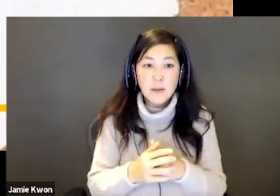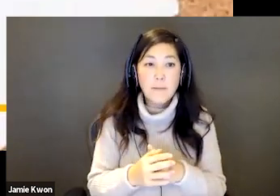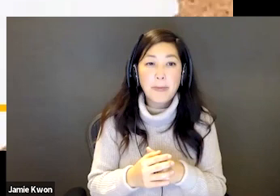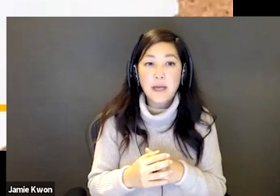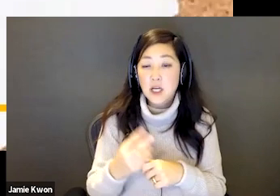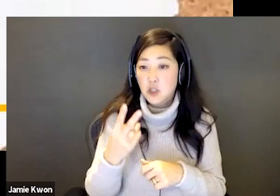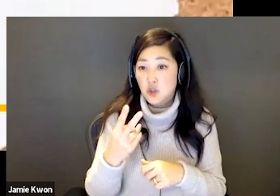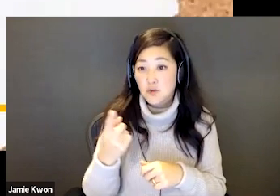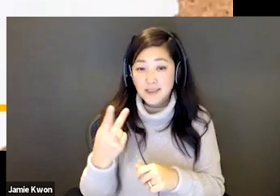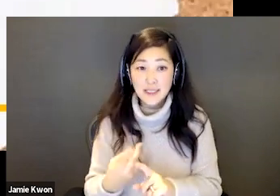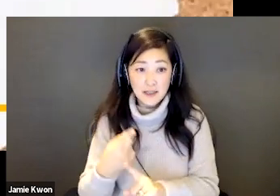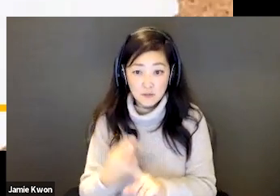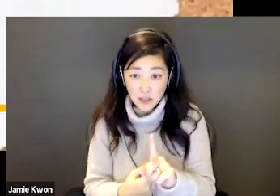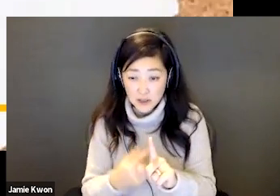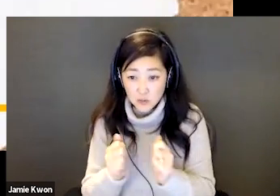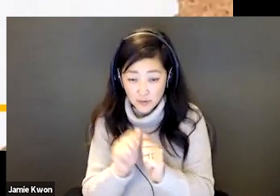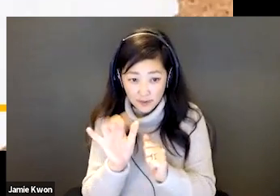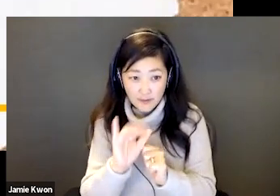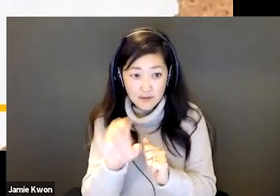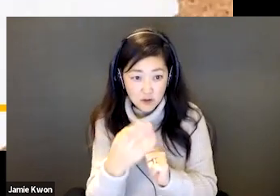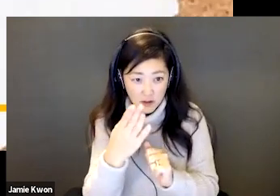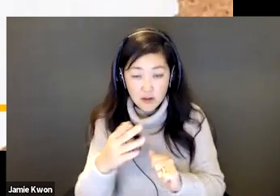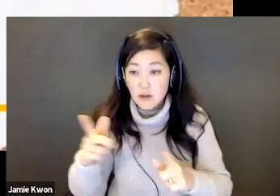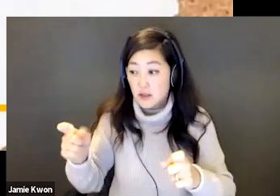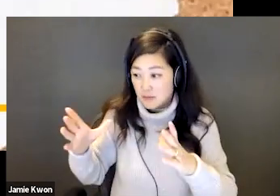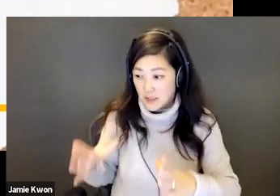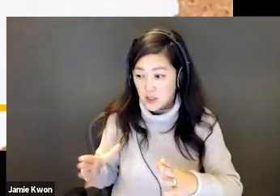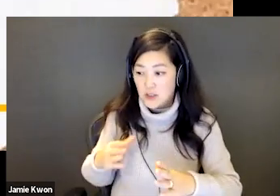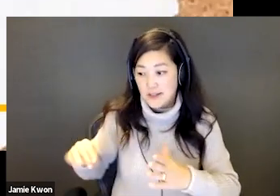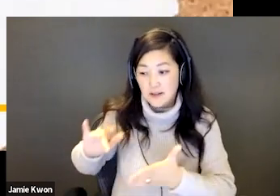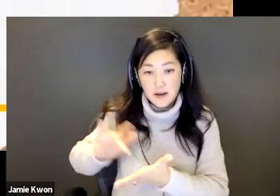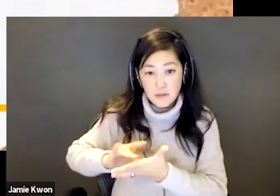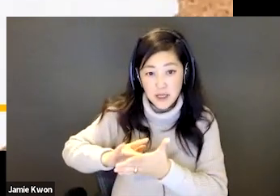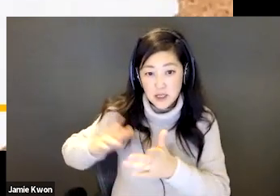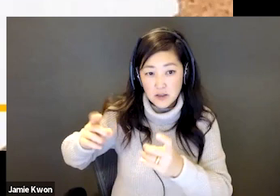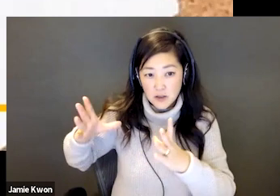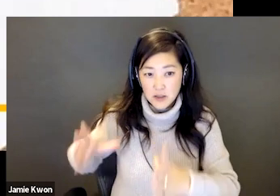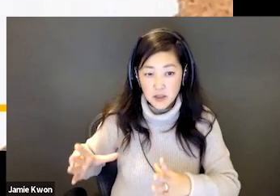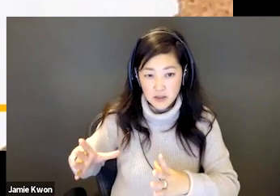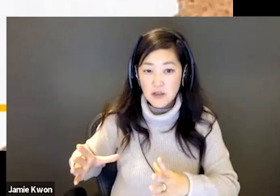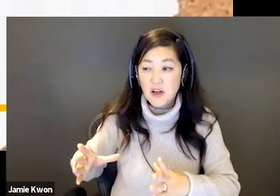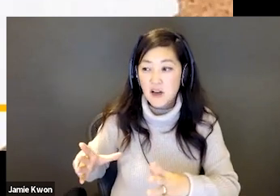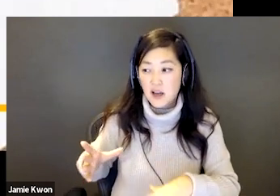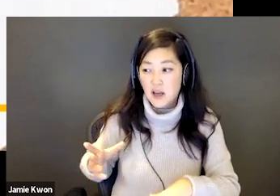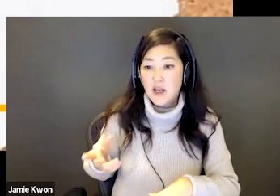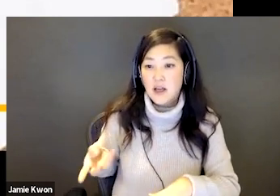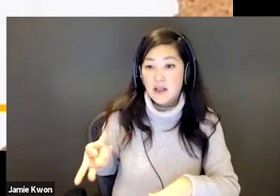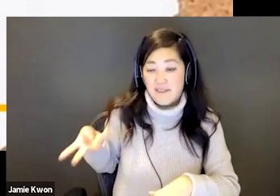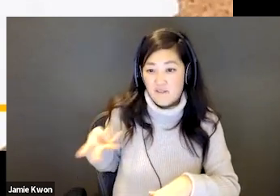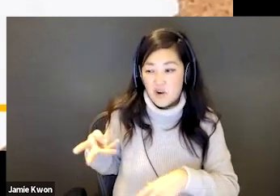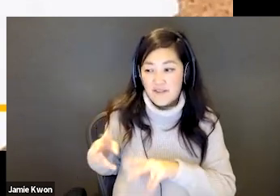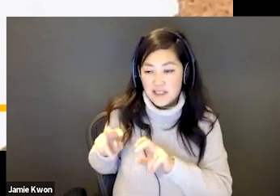2.5 months into that job, the manager and medical director sat my colleague and me down